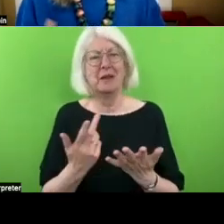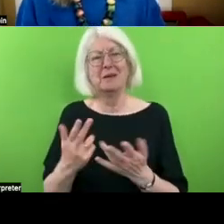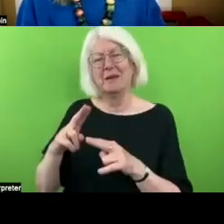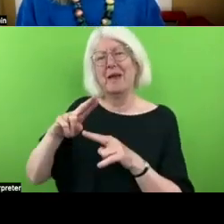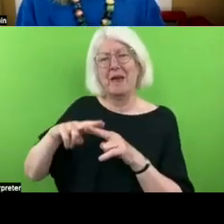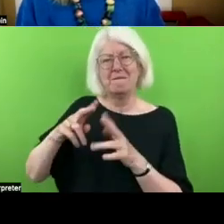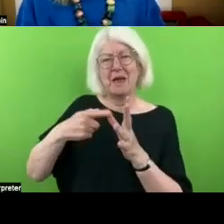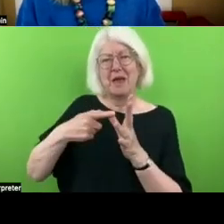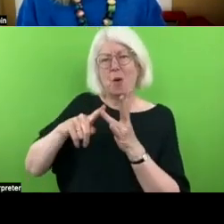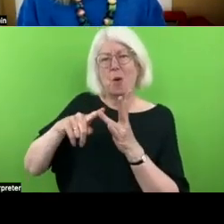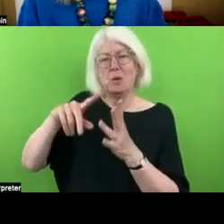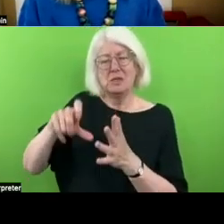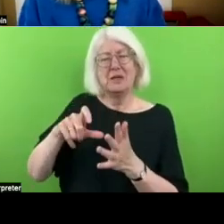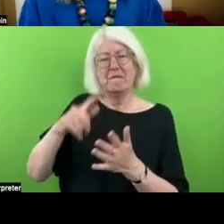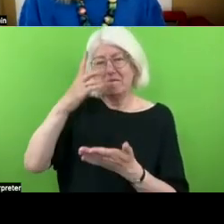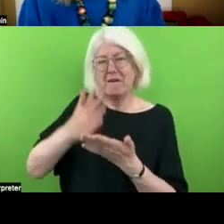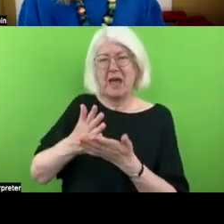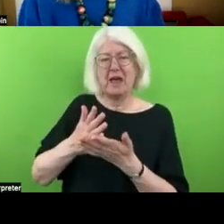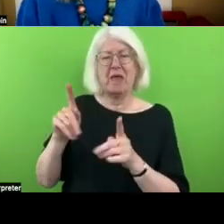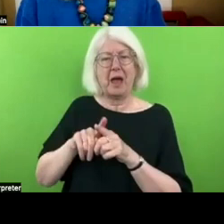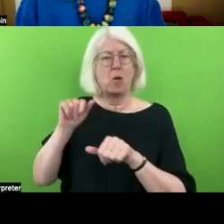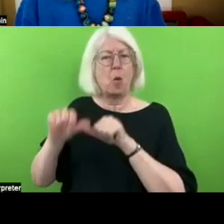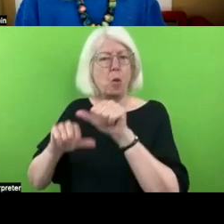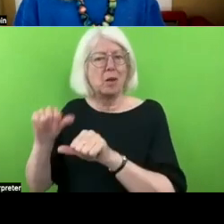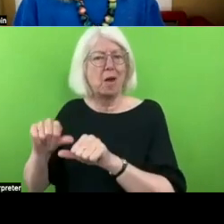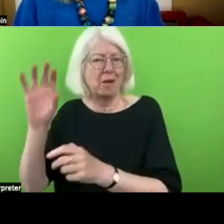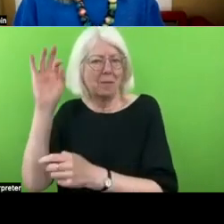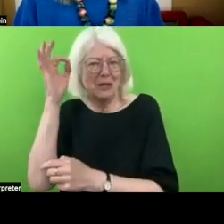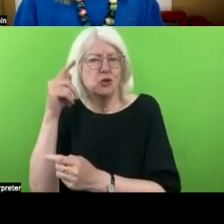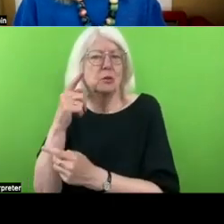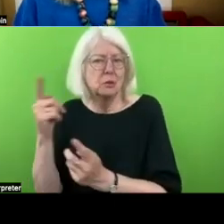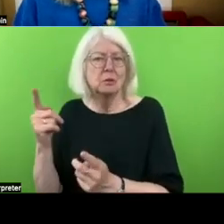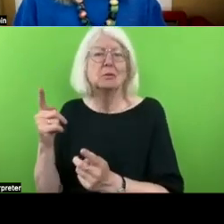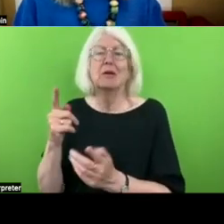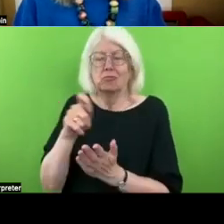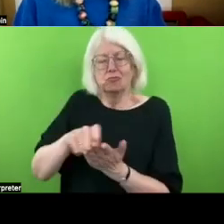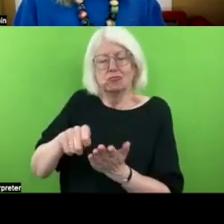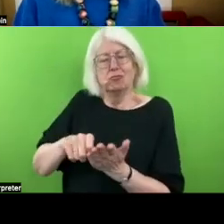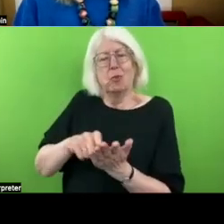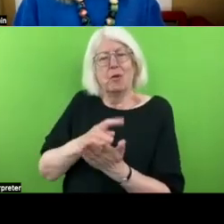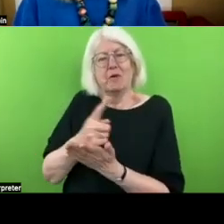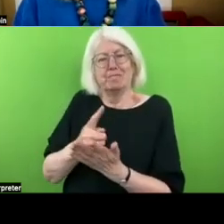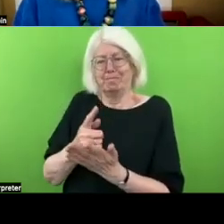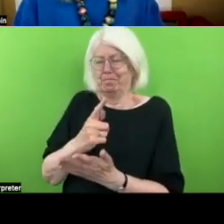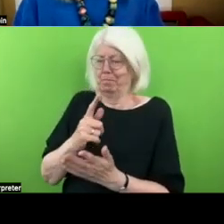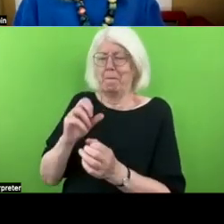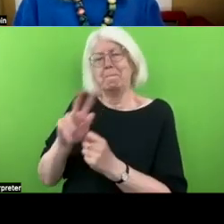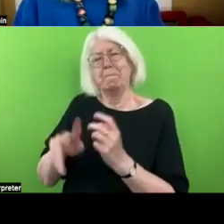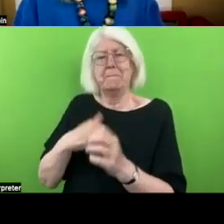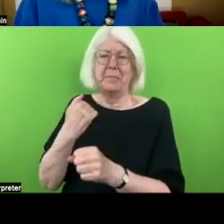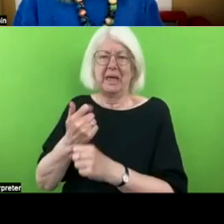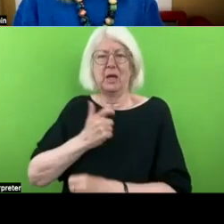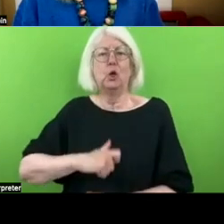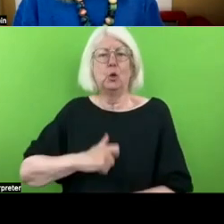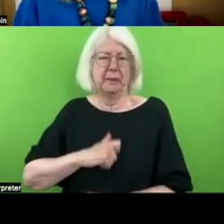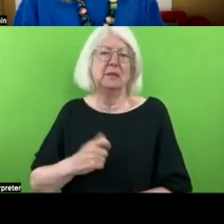report on being human, which was really helpful in just thinking through theologically about power. So those were some of the